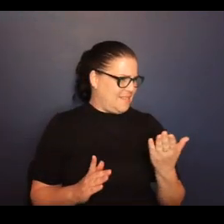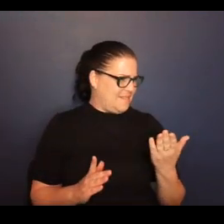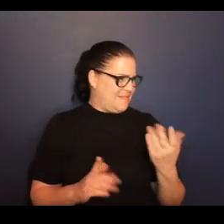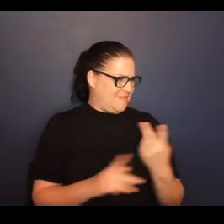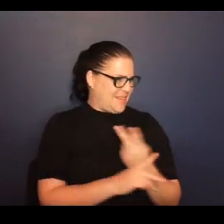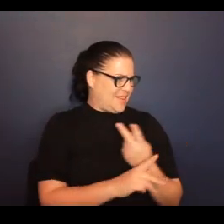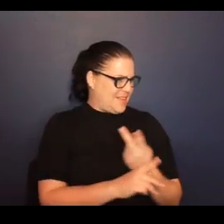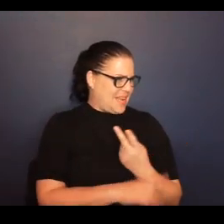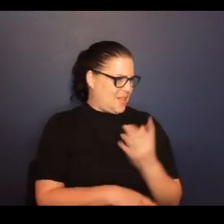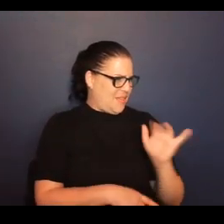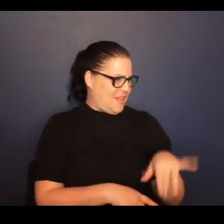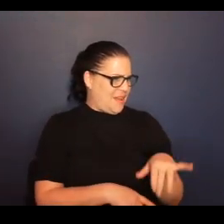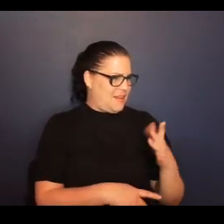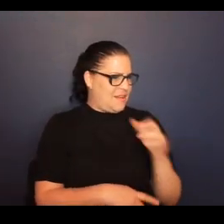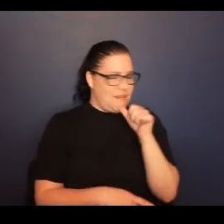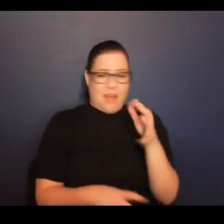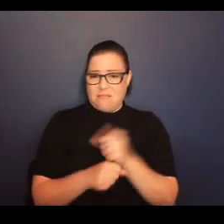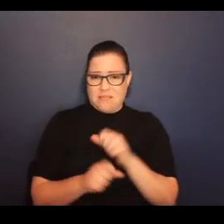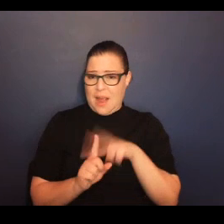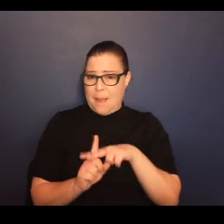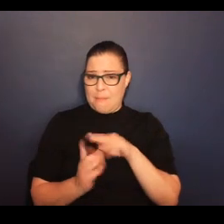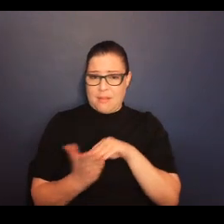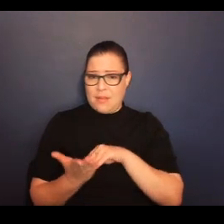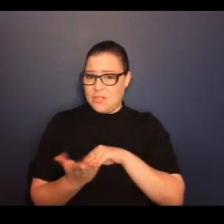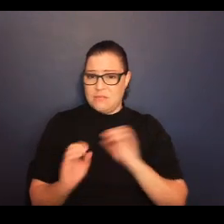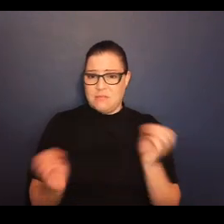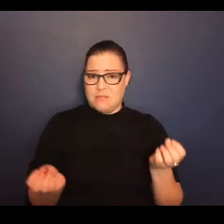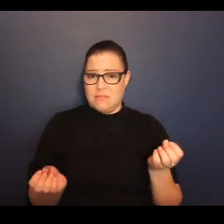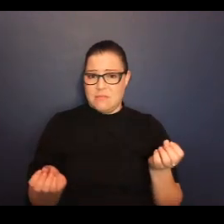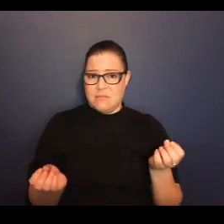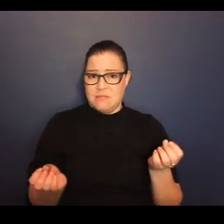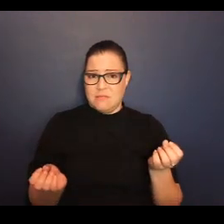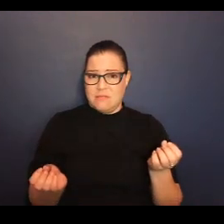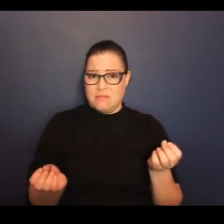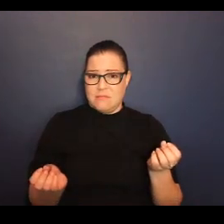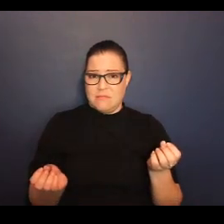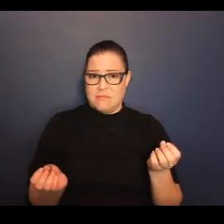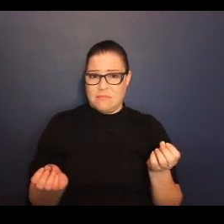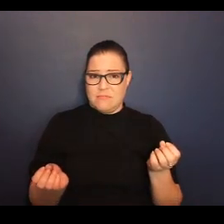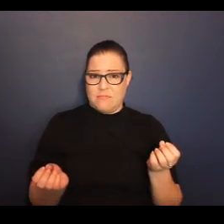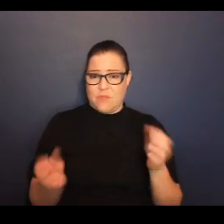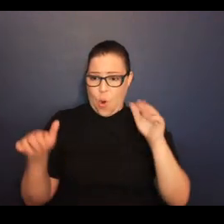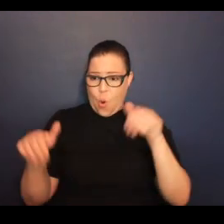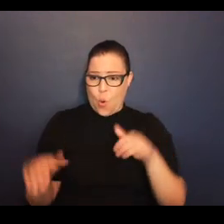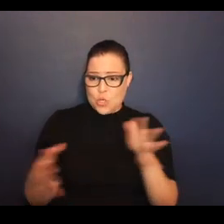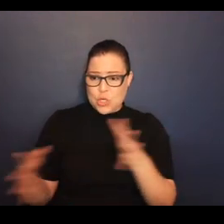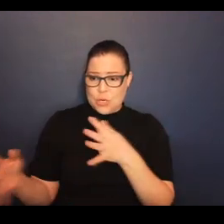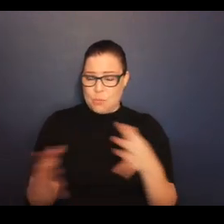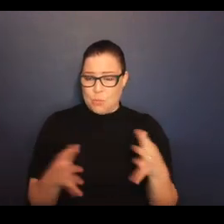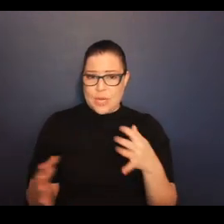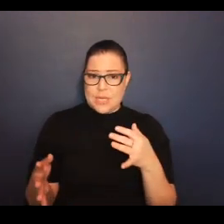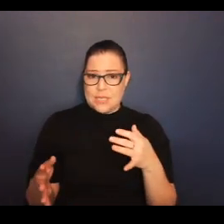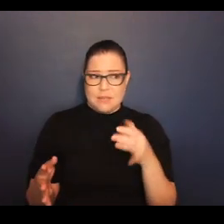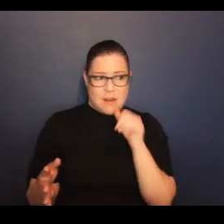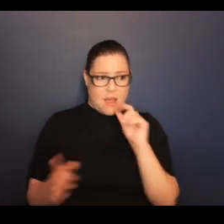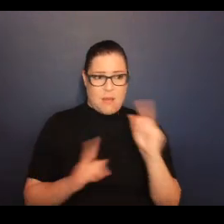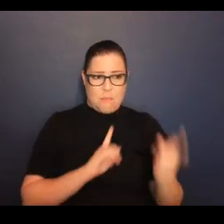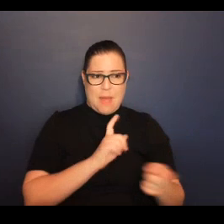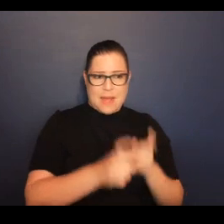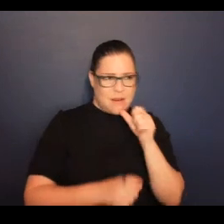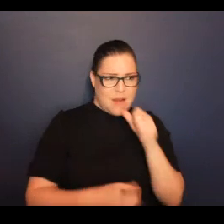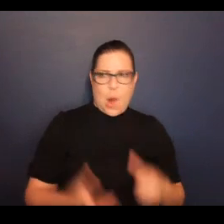like, we don't know. We haven't received any applications. We had applications from Ocean Breeze. We passed them out as fit. I don't know why we would want to hold